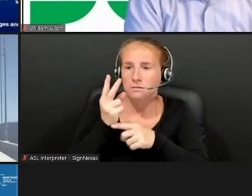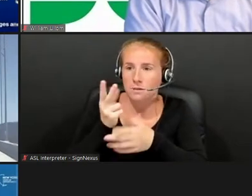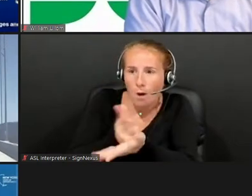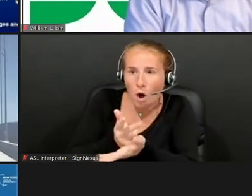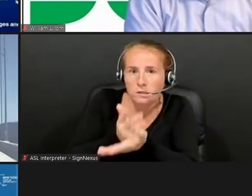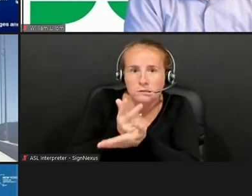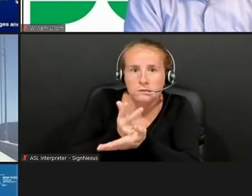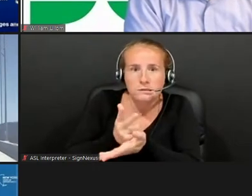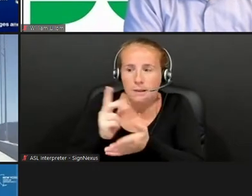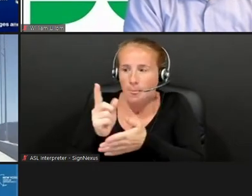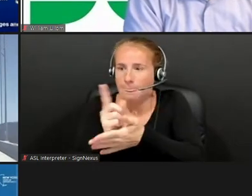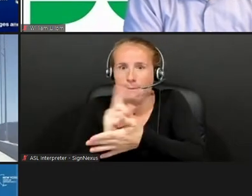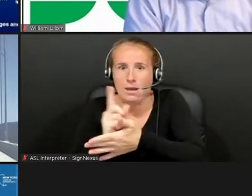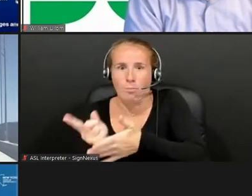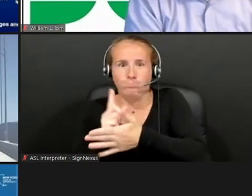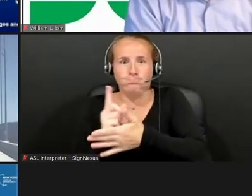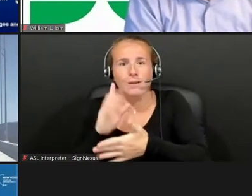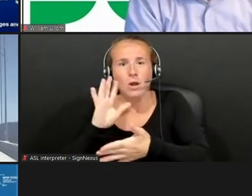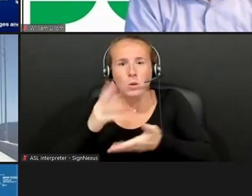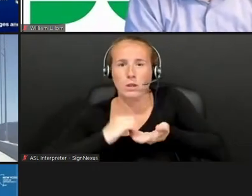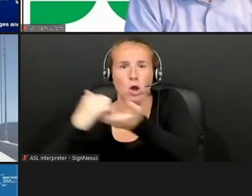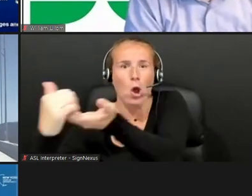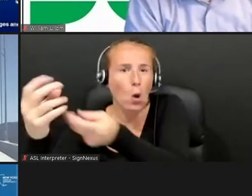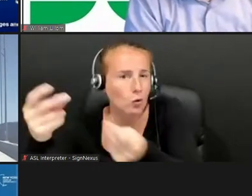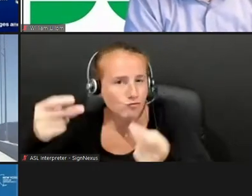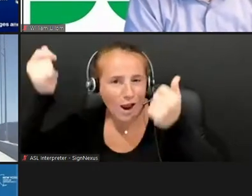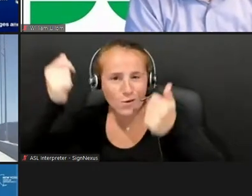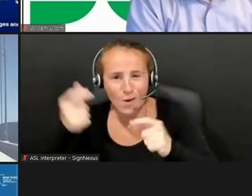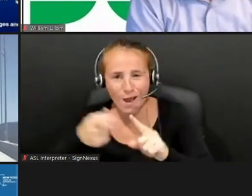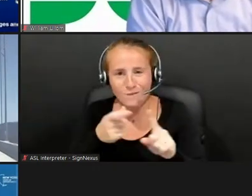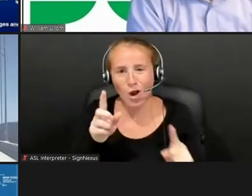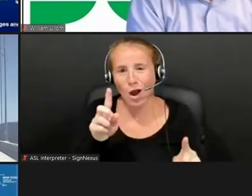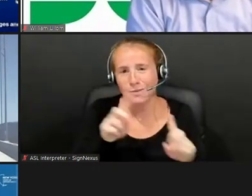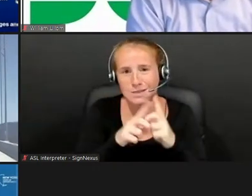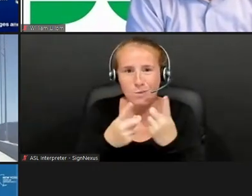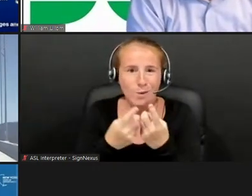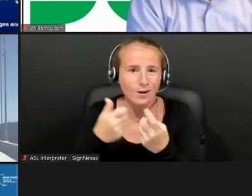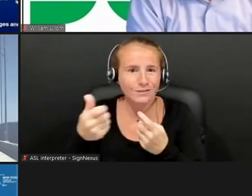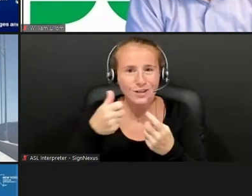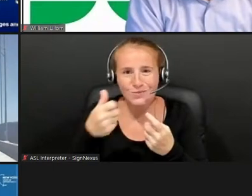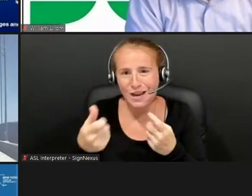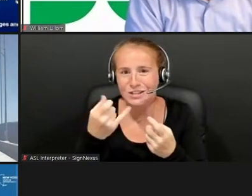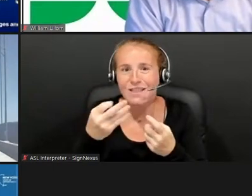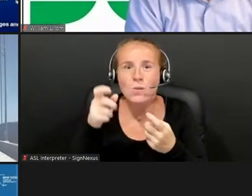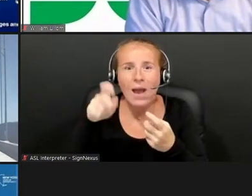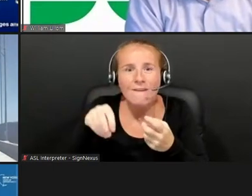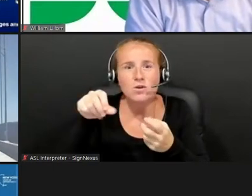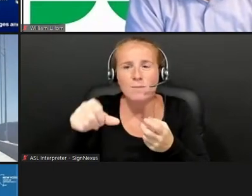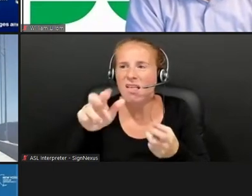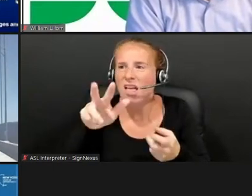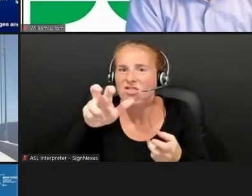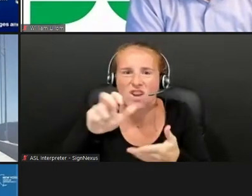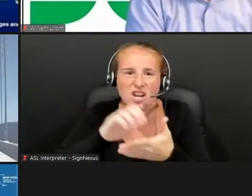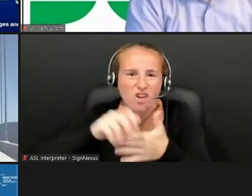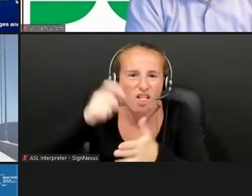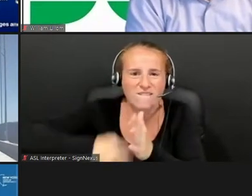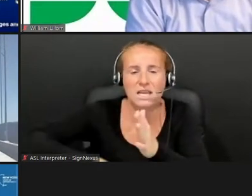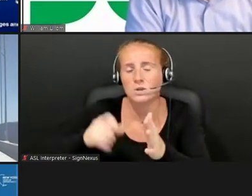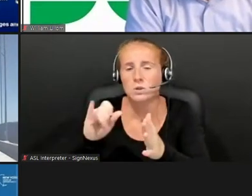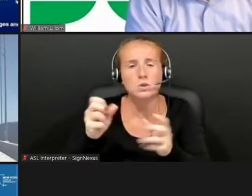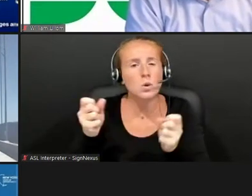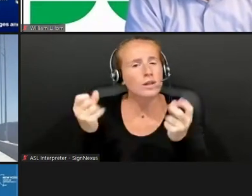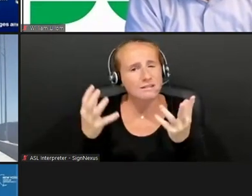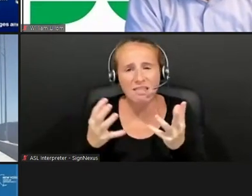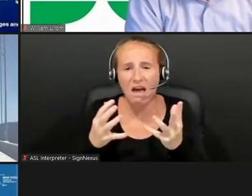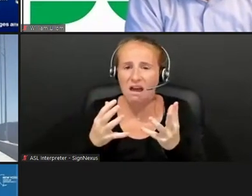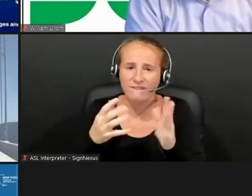getting your car towed by you know the Department of Transportation and having to pay upwards of a 300 fee already so there's a lot of disincentives